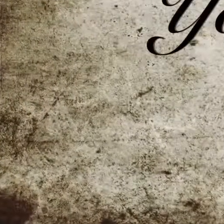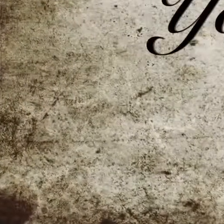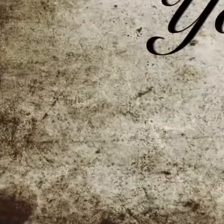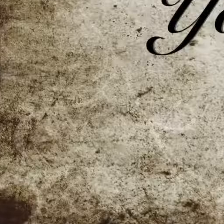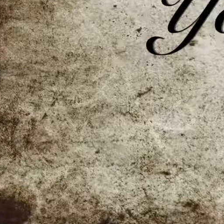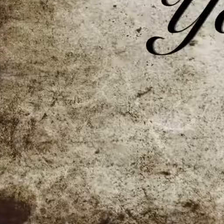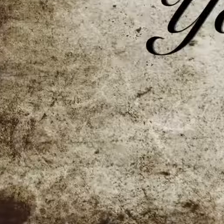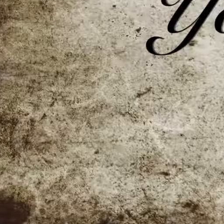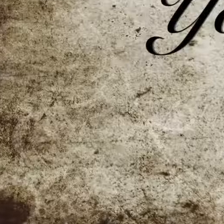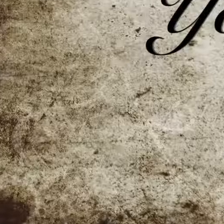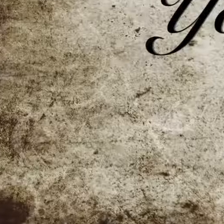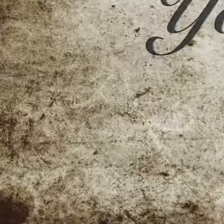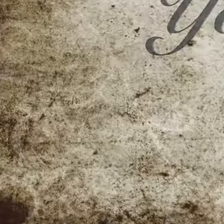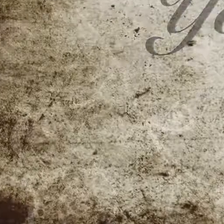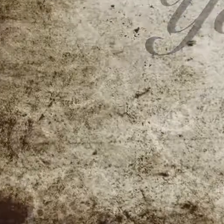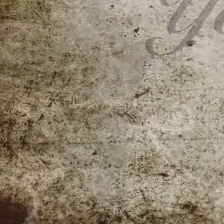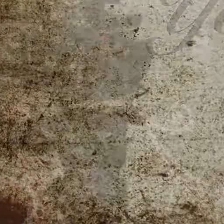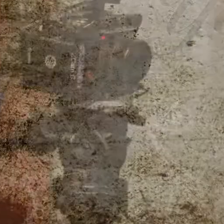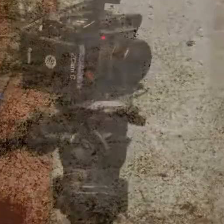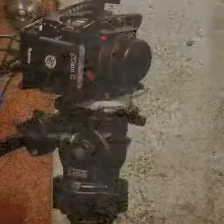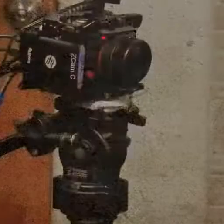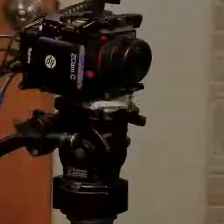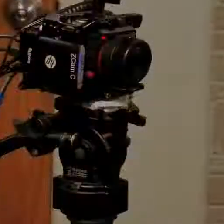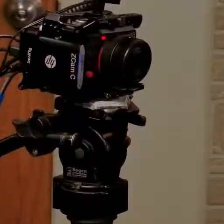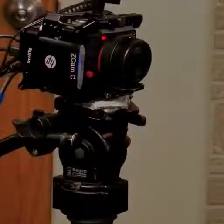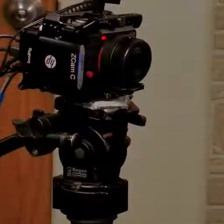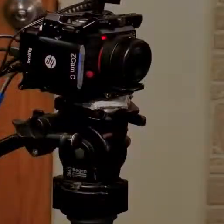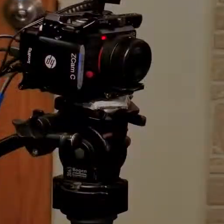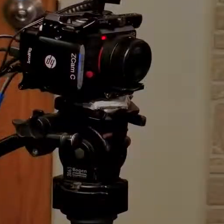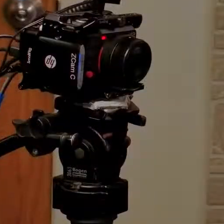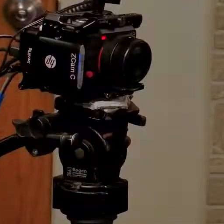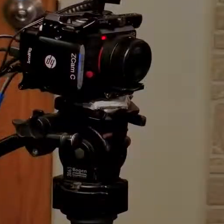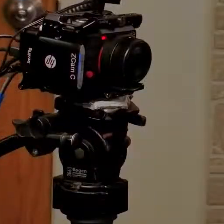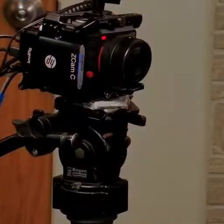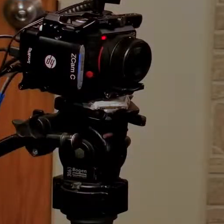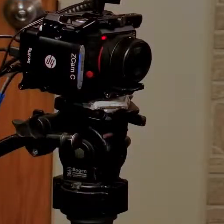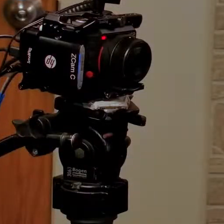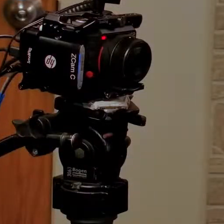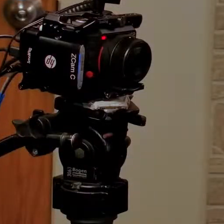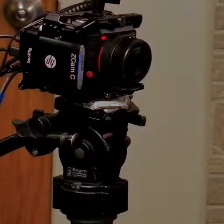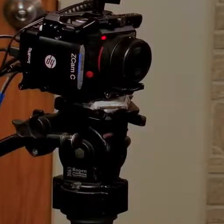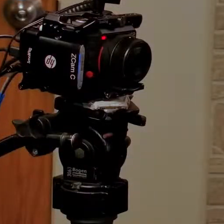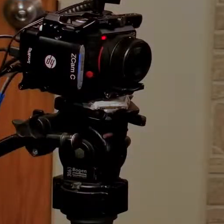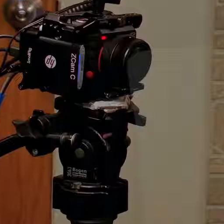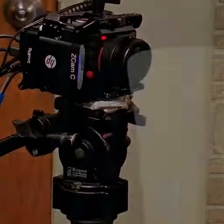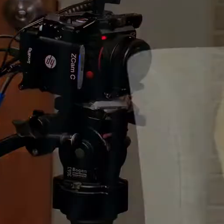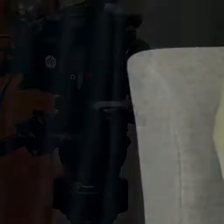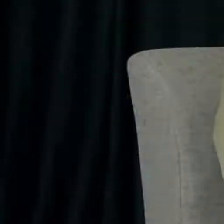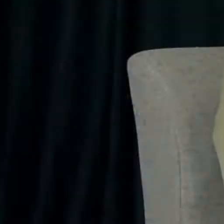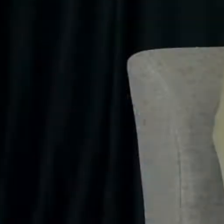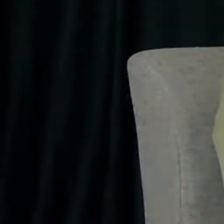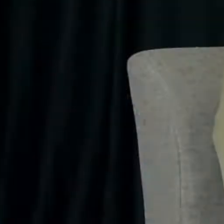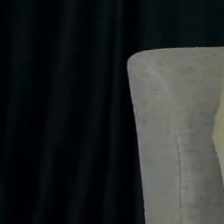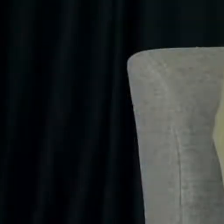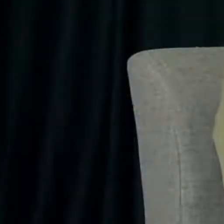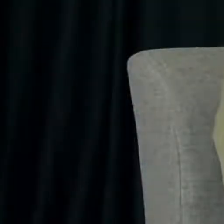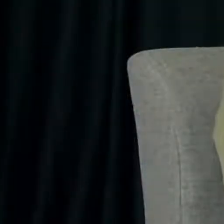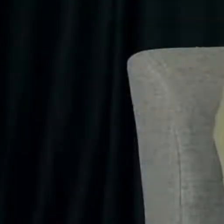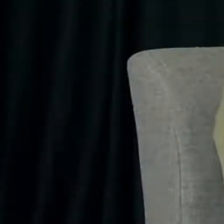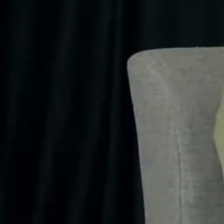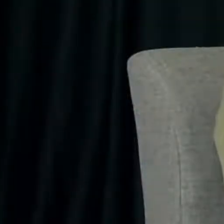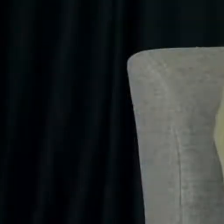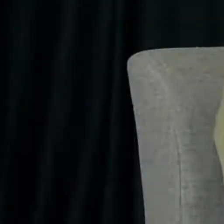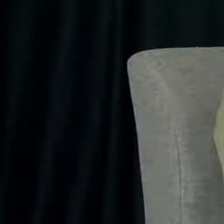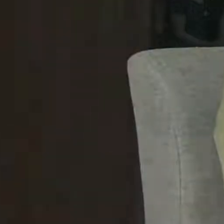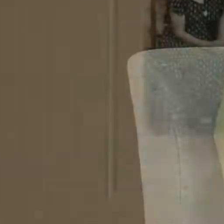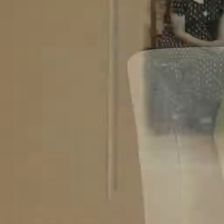One thing that I want to stress about this is that this is a family history, and